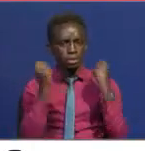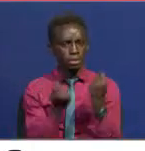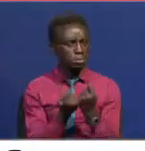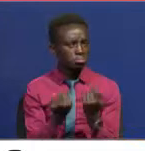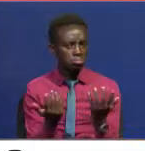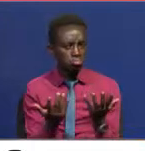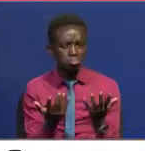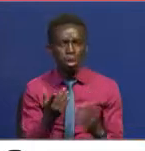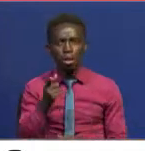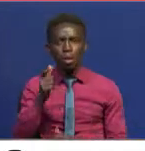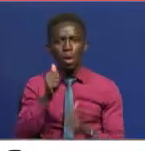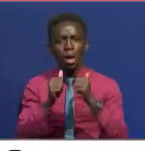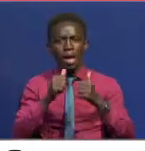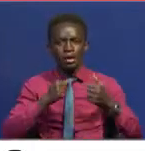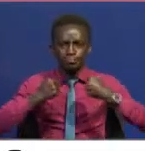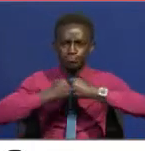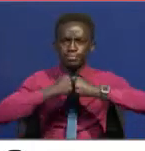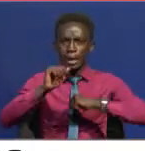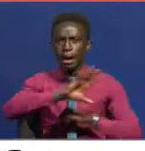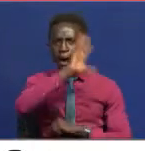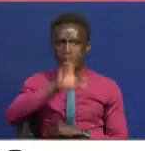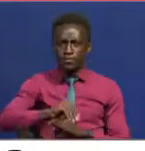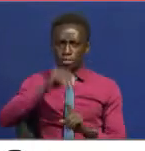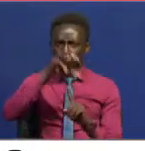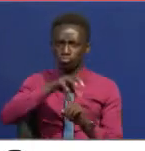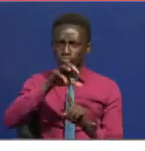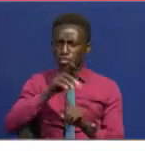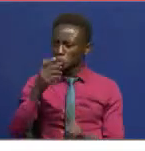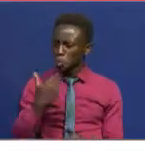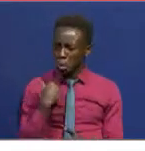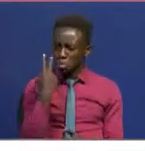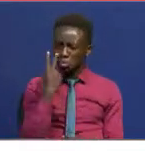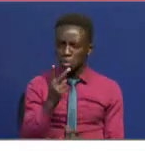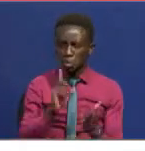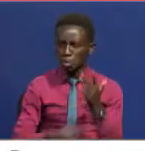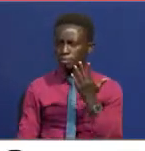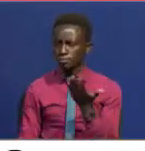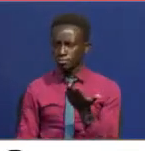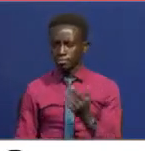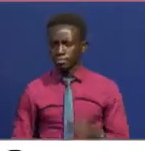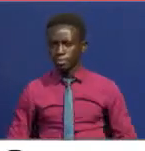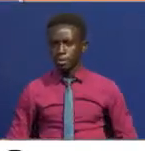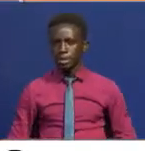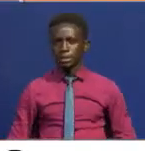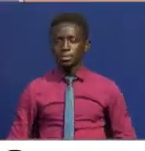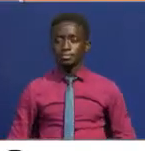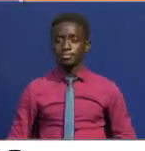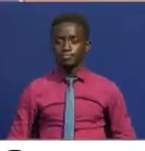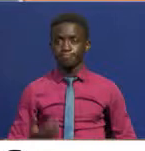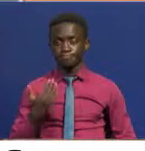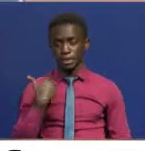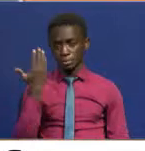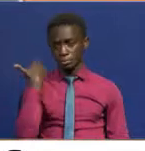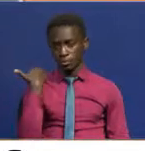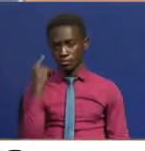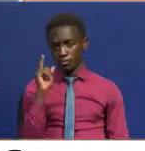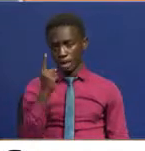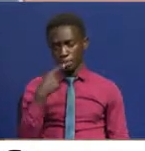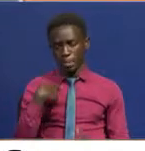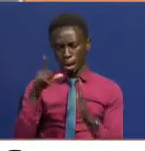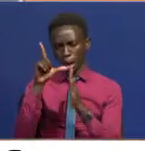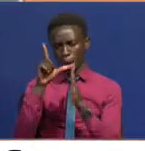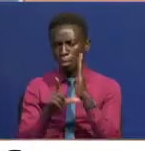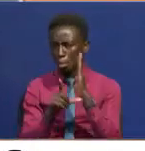that is going to be playing at the African Championships execute on the court. The lessons that I've learned is